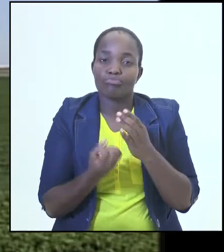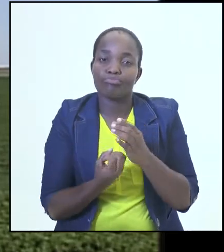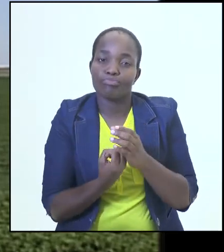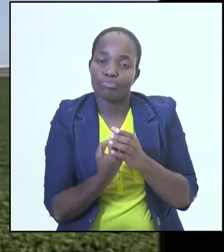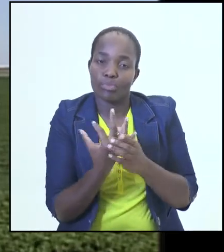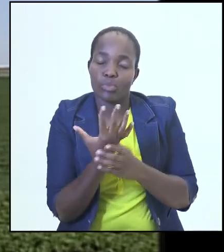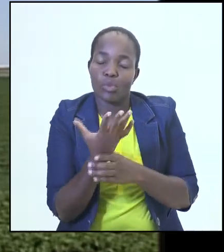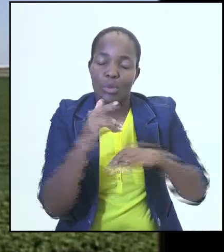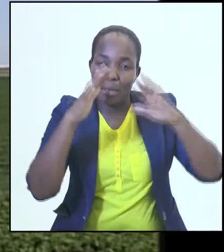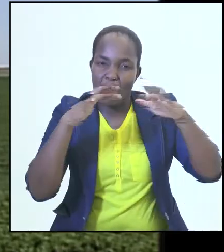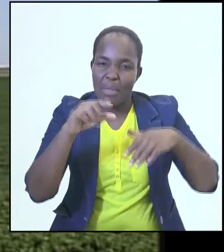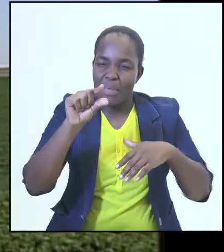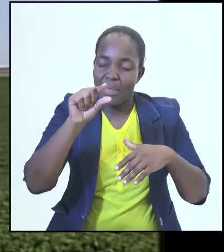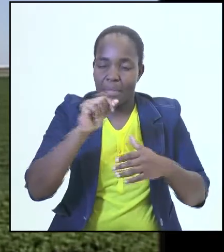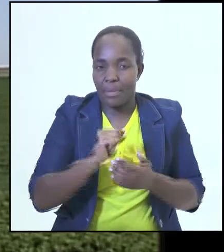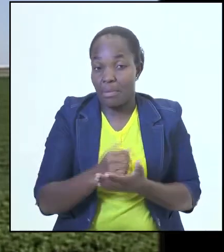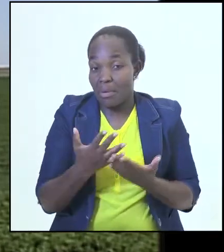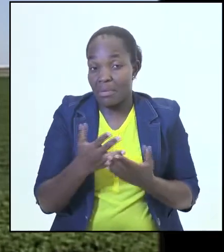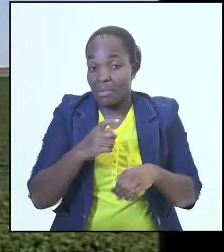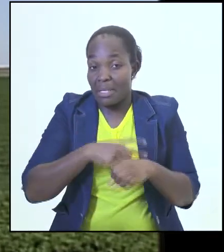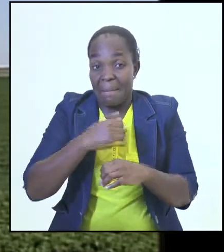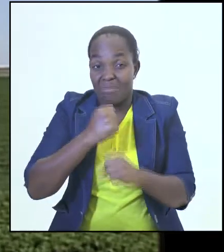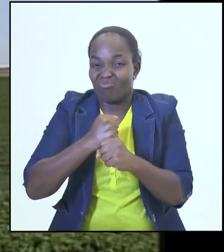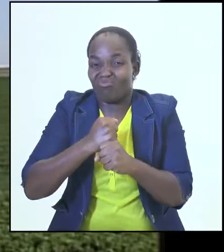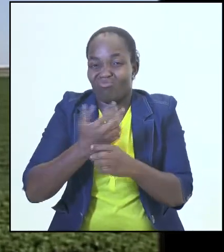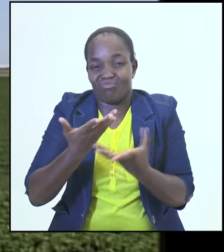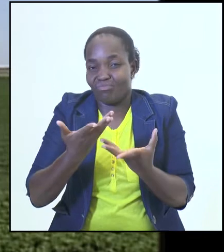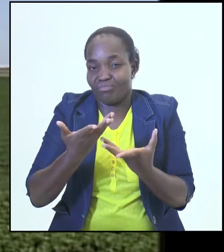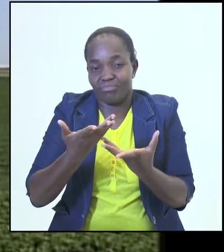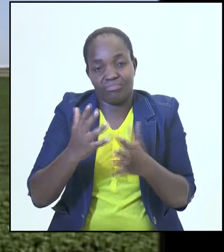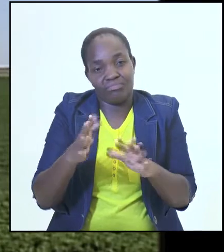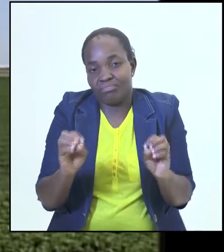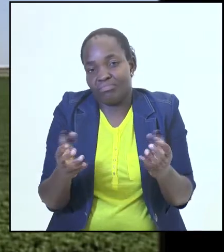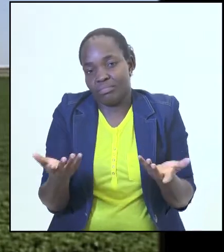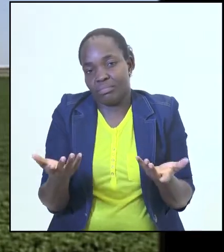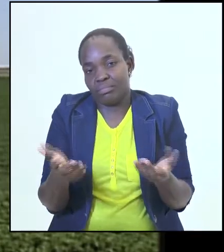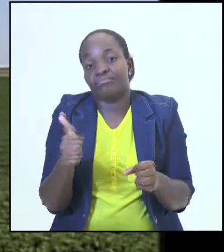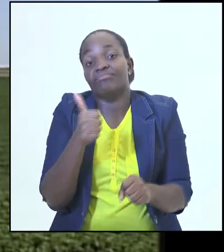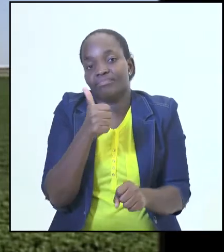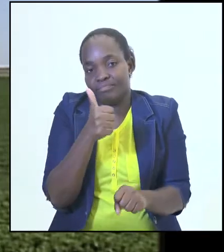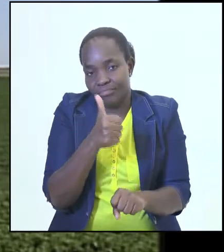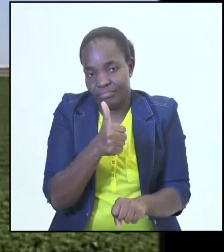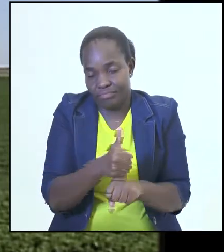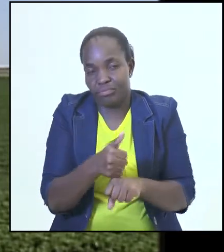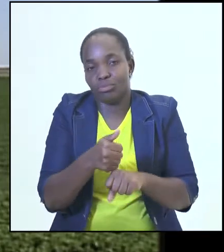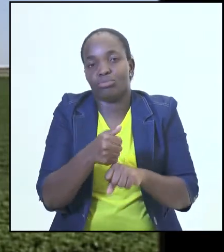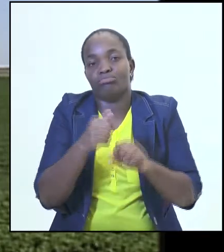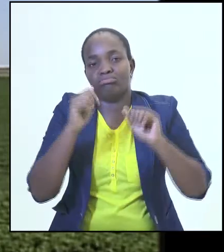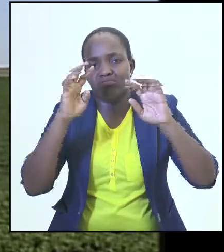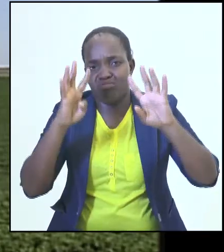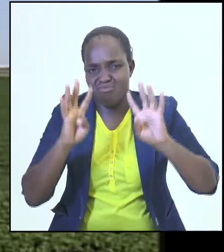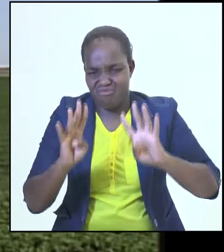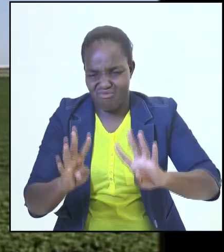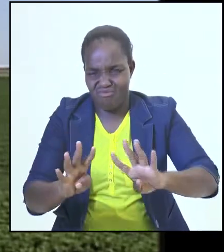of low rainfall or during dry seasons. This is an advantage of irrigation. We have places